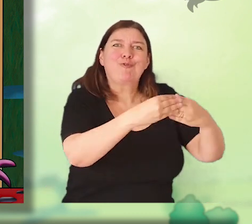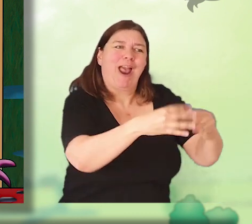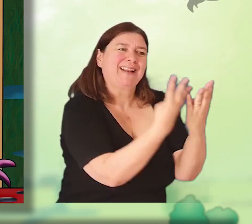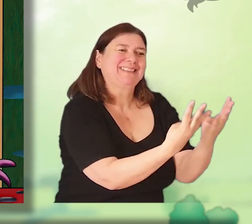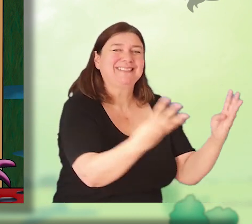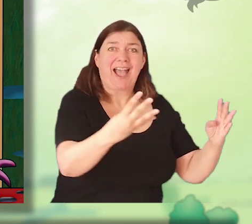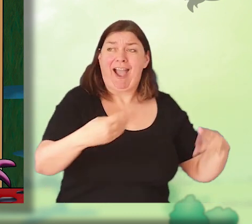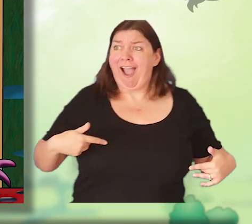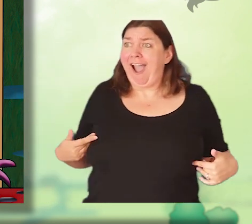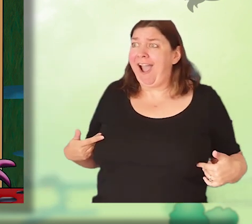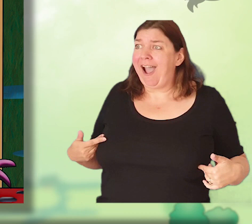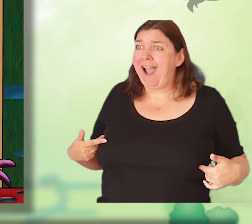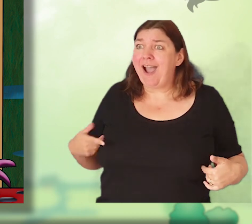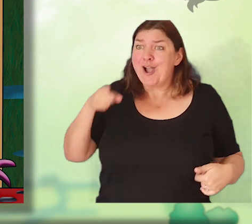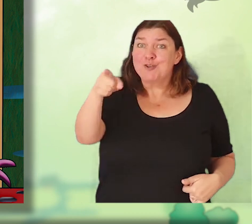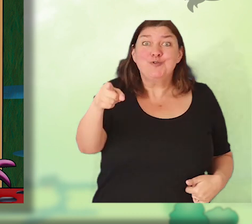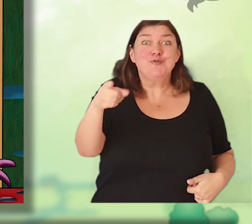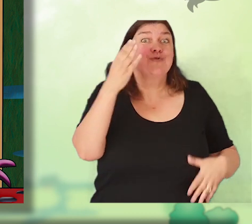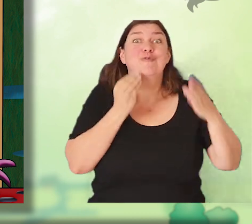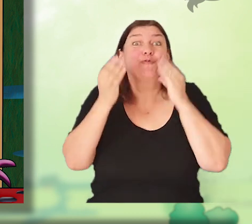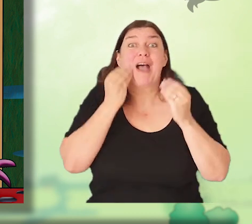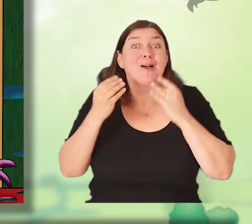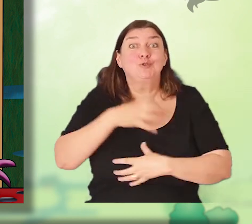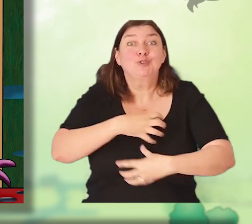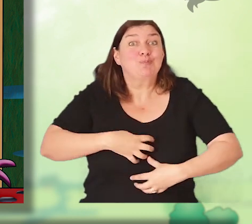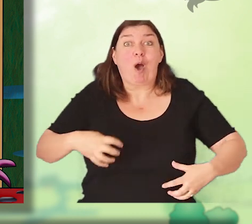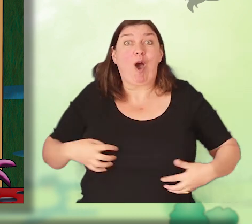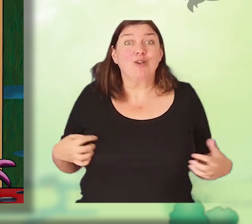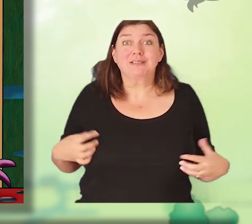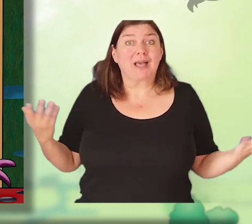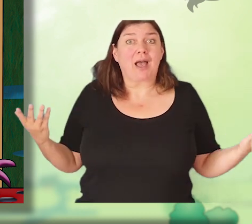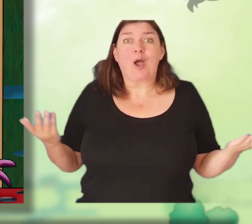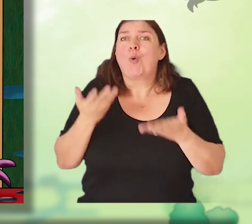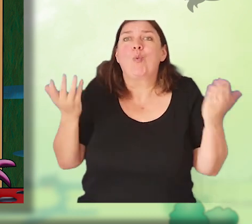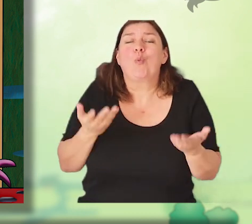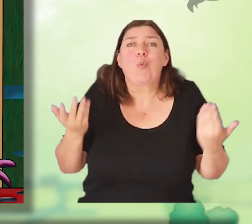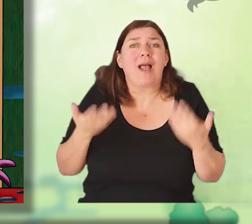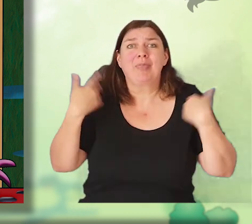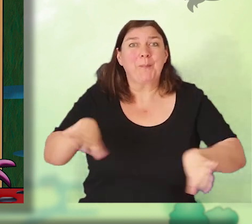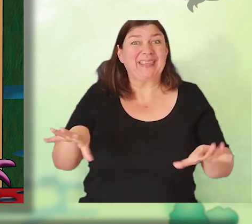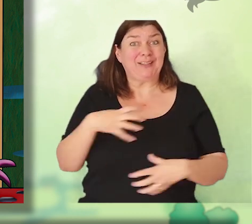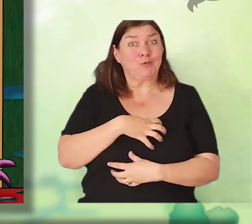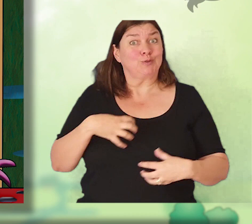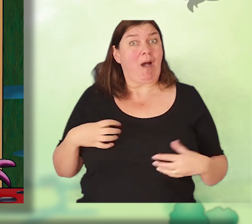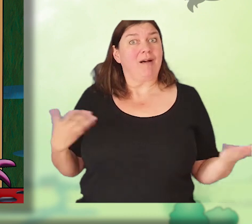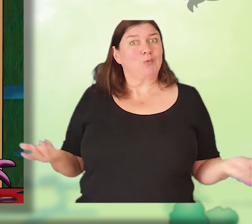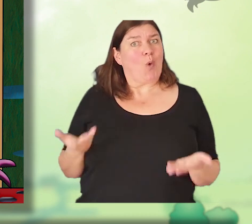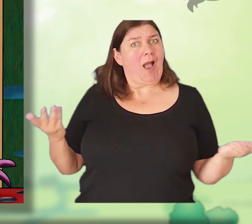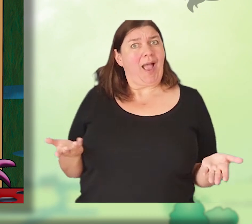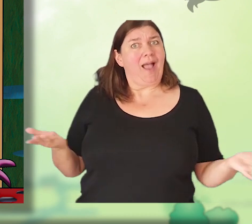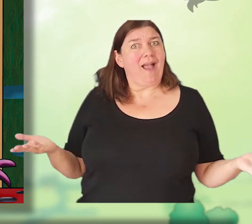Why, Molly, they cried with joy and surprise. You've found all your spots. Where did they all